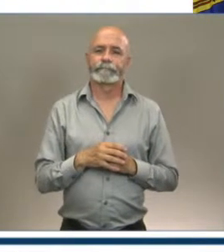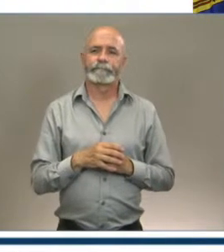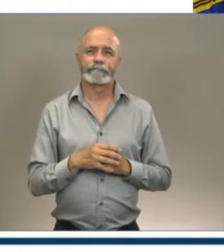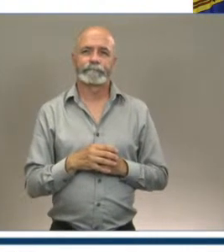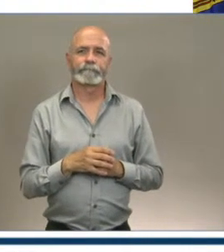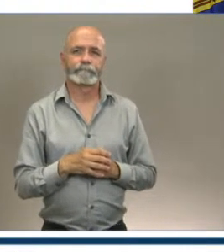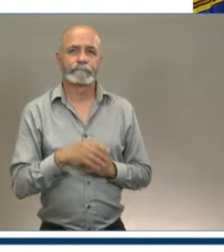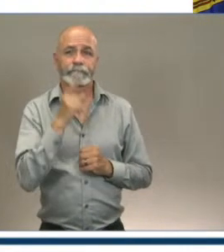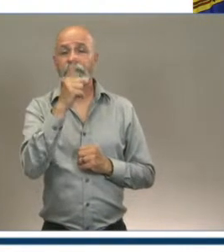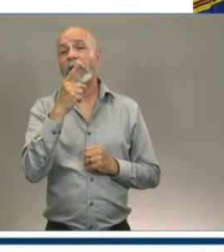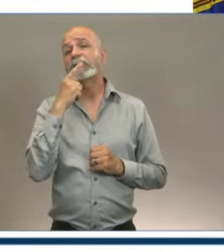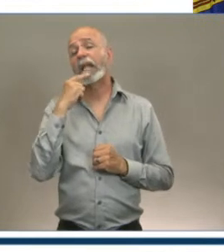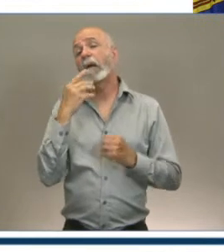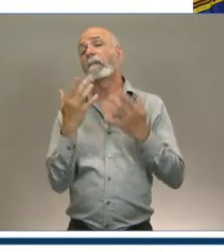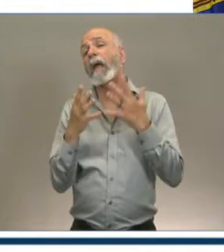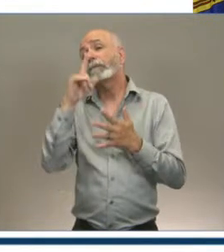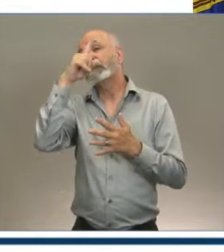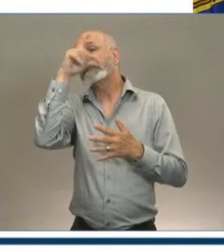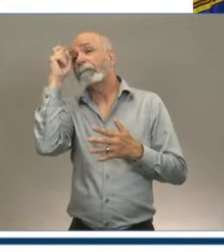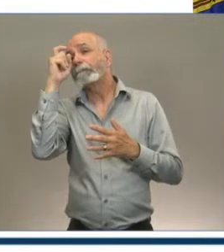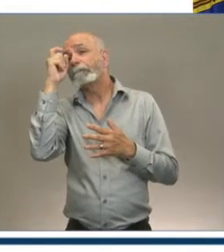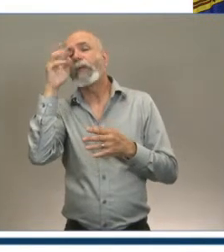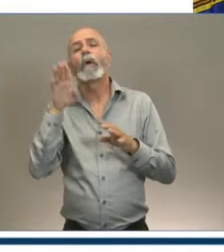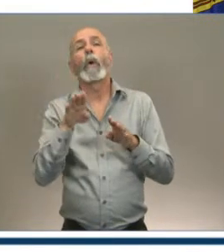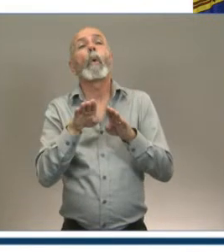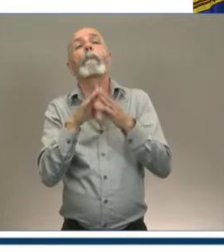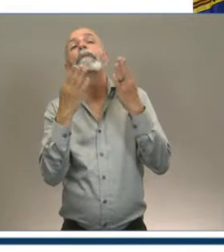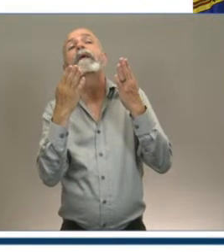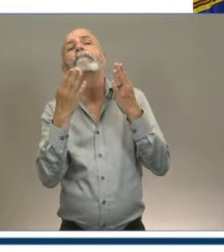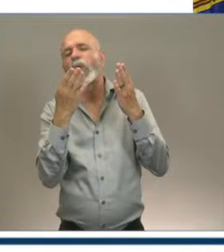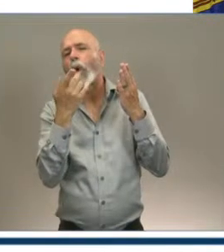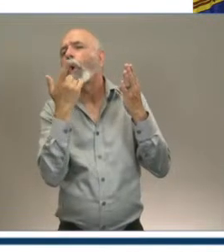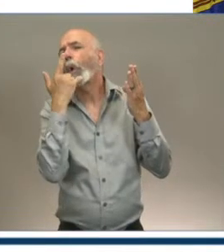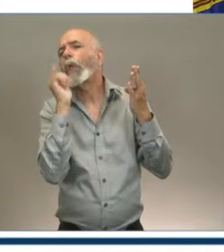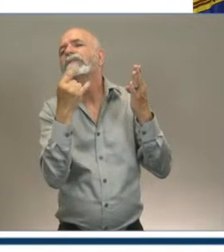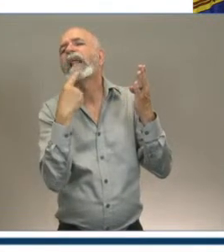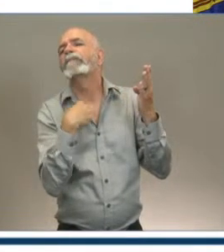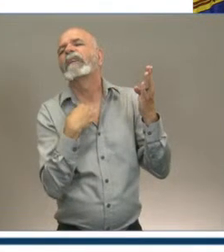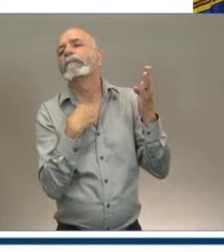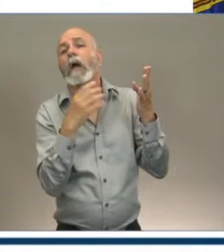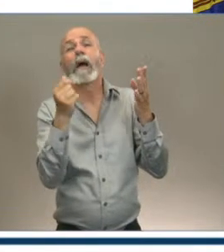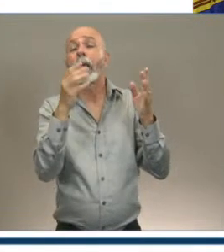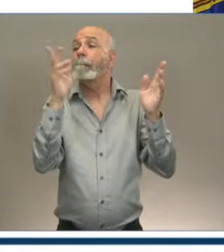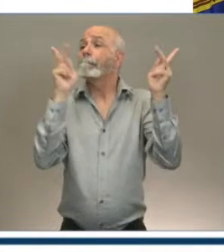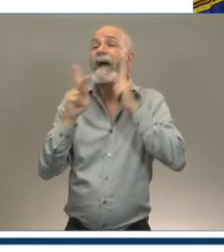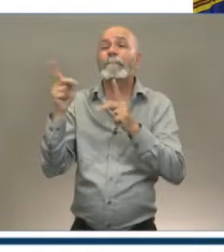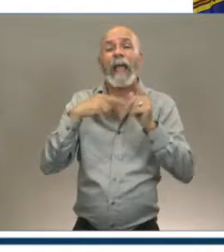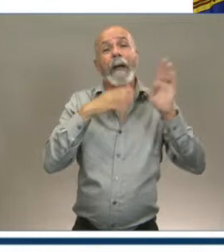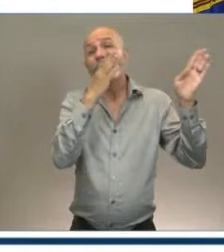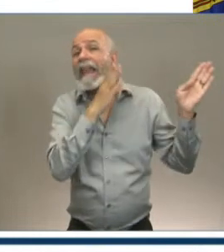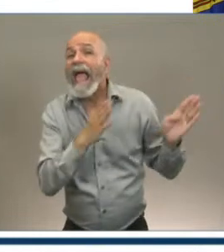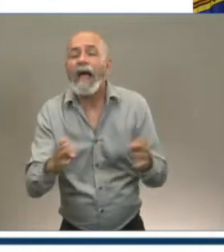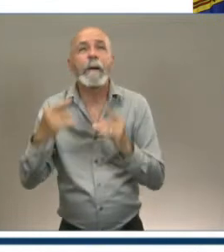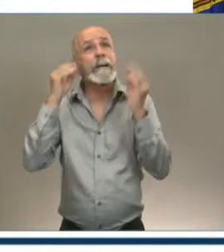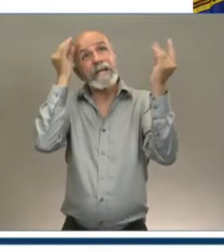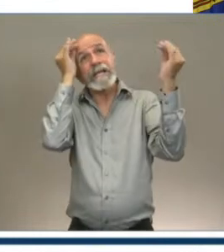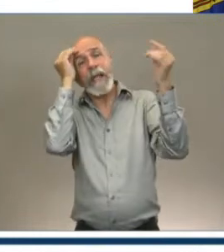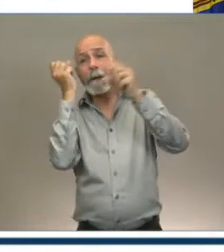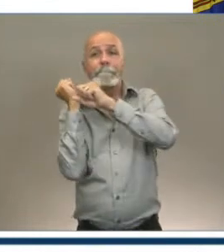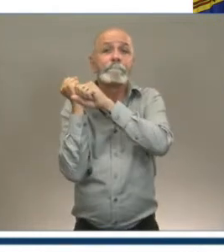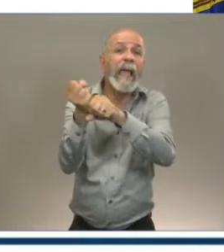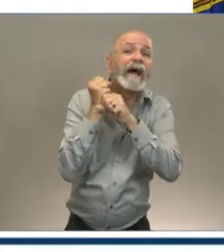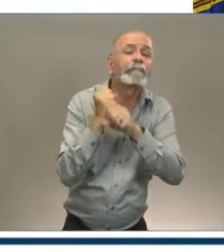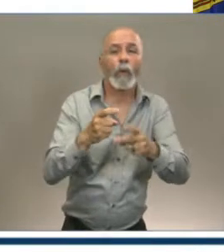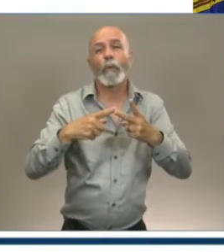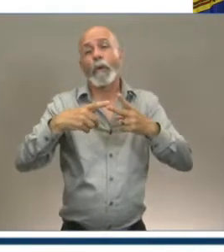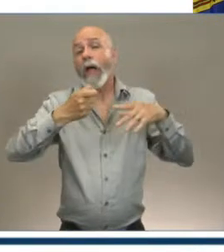Can organizations plan events with reduced capacity? Can balls, football, rugby, and soccer